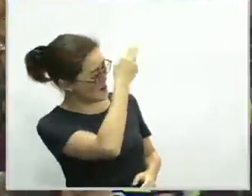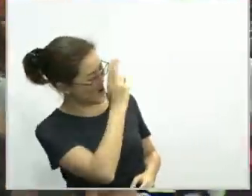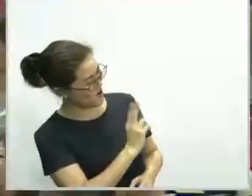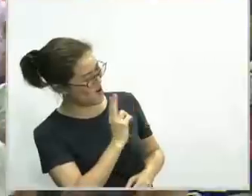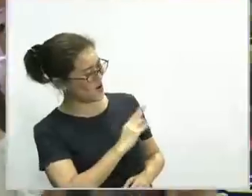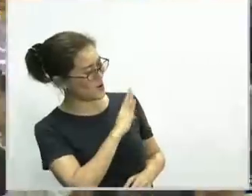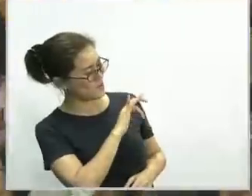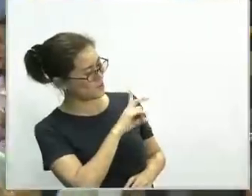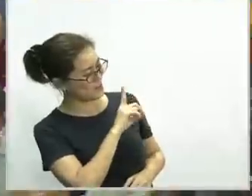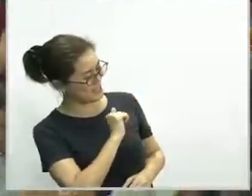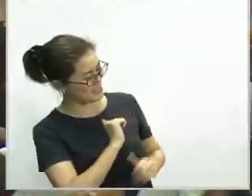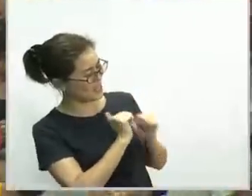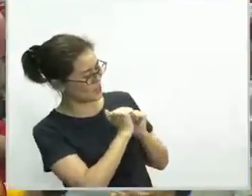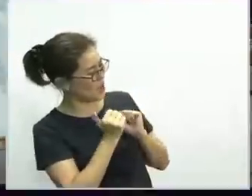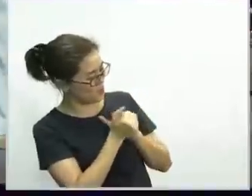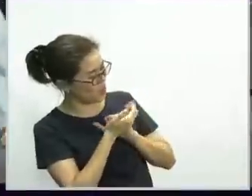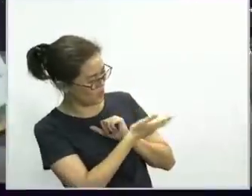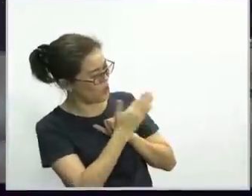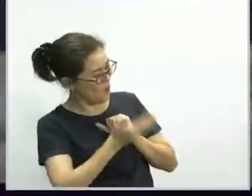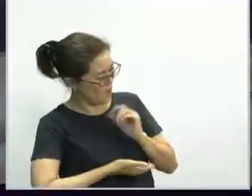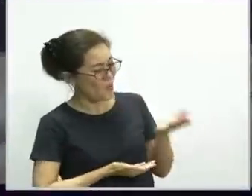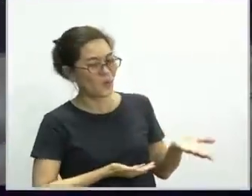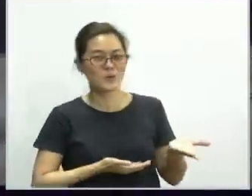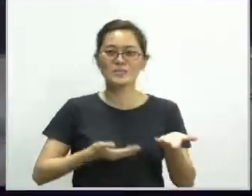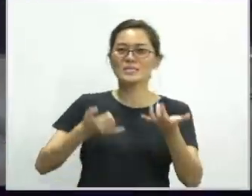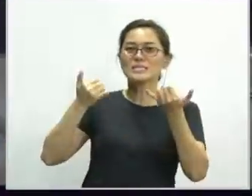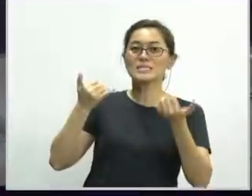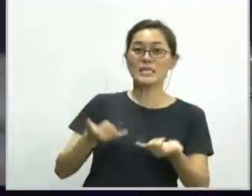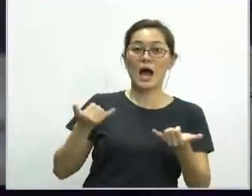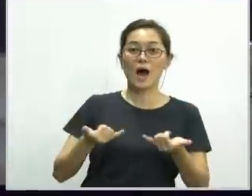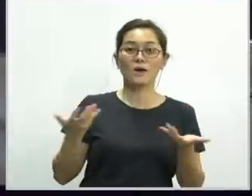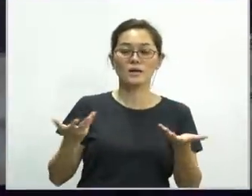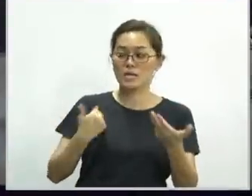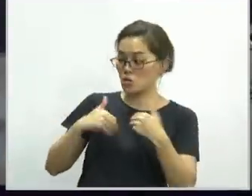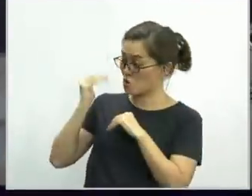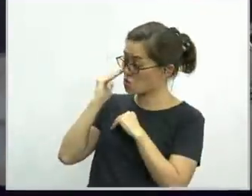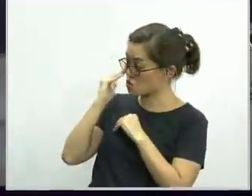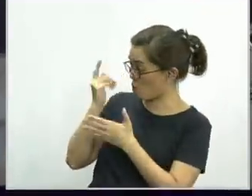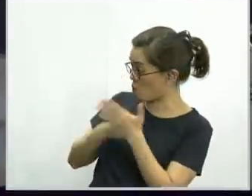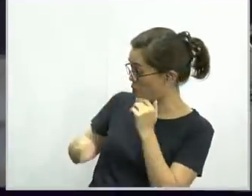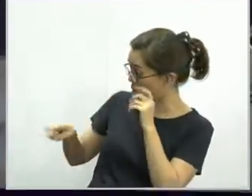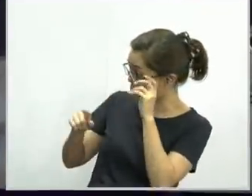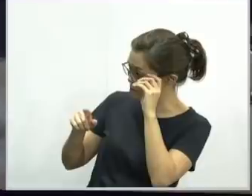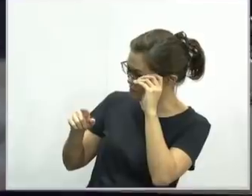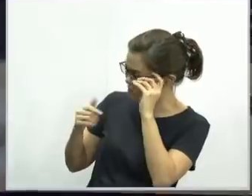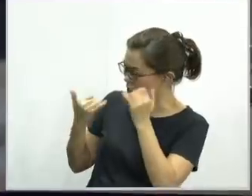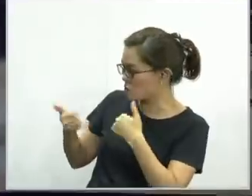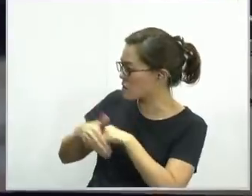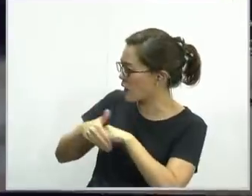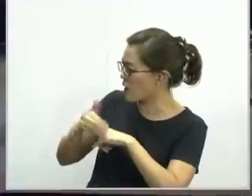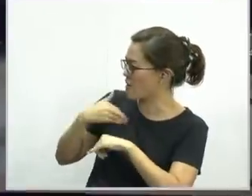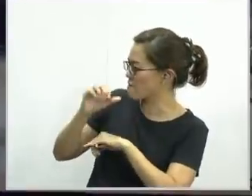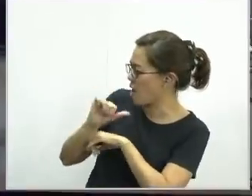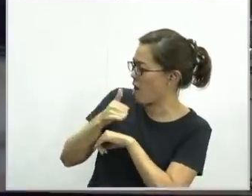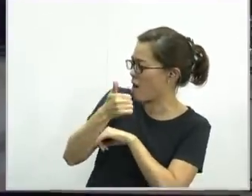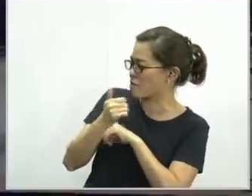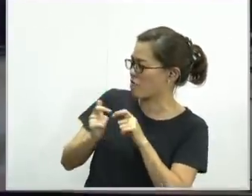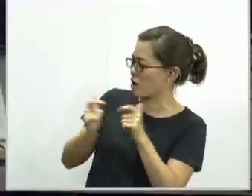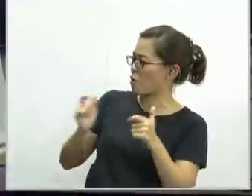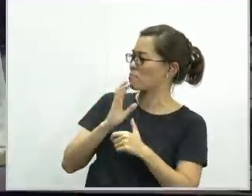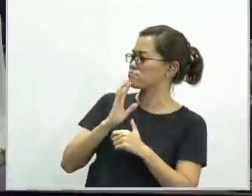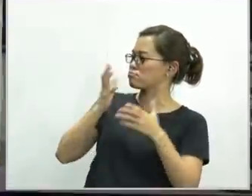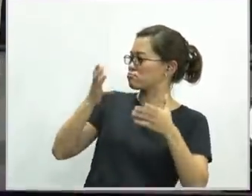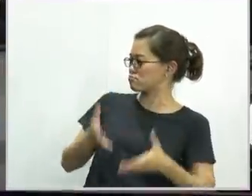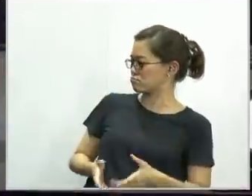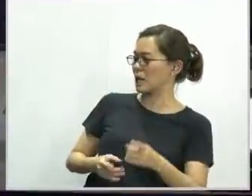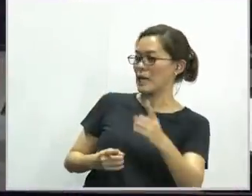to host with you. Thank you. Yes. And now you know, let's yes, let's and you know invite. What, guys? Tonight we have another great speaker. Yes.